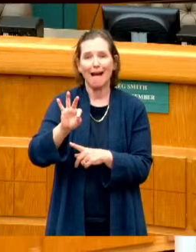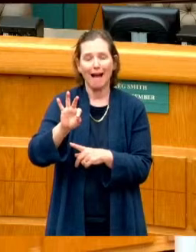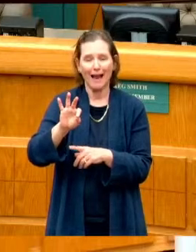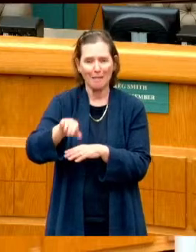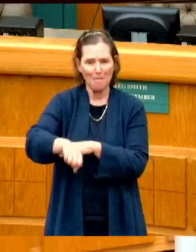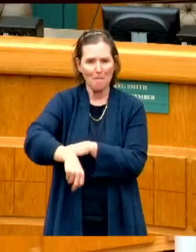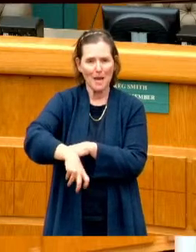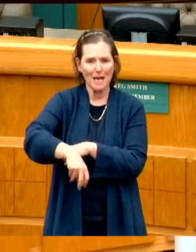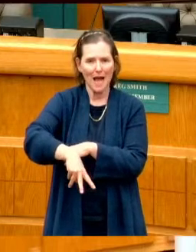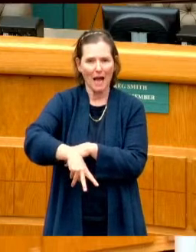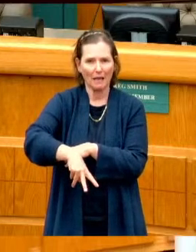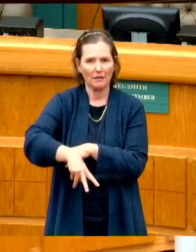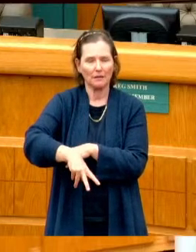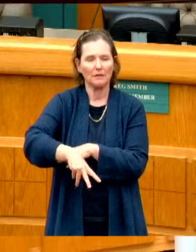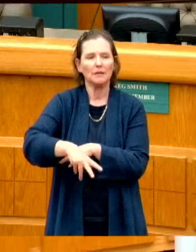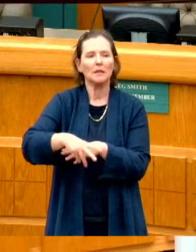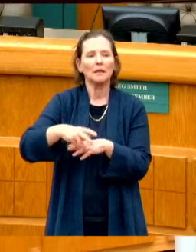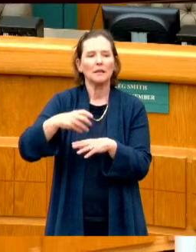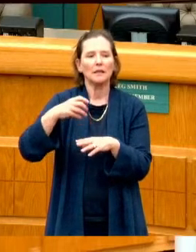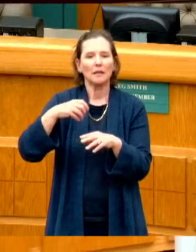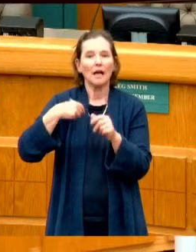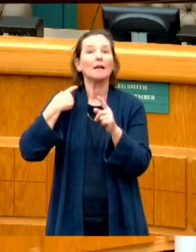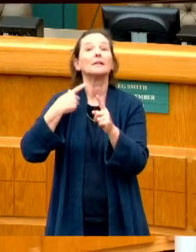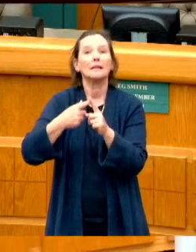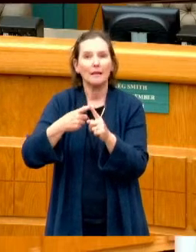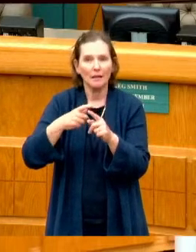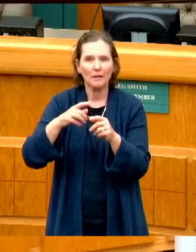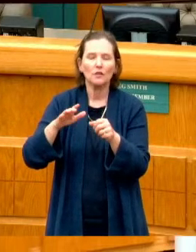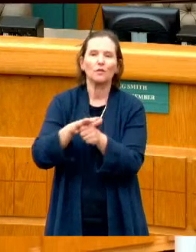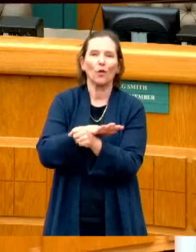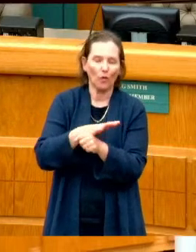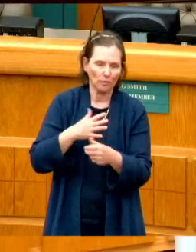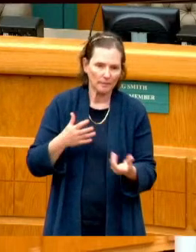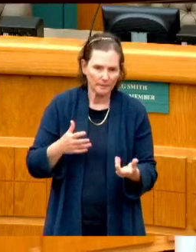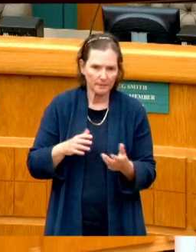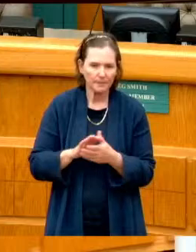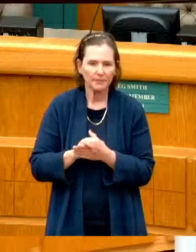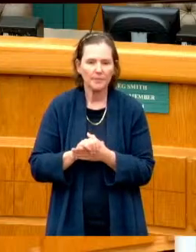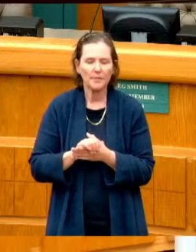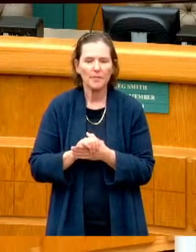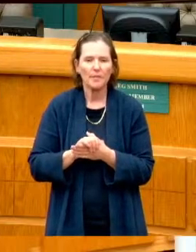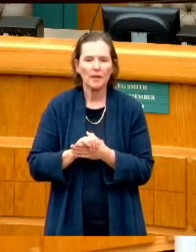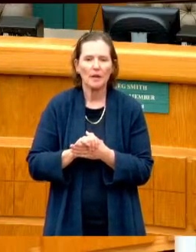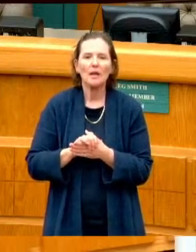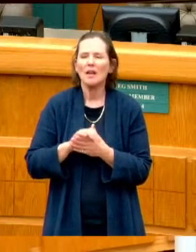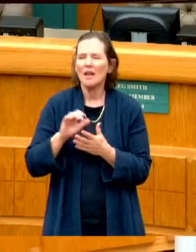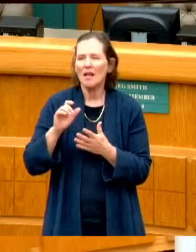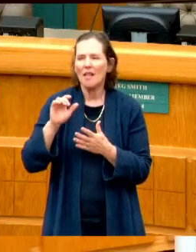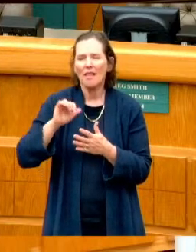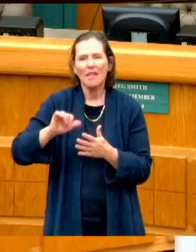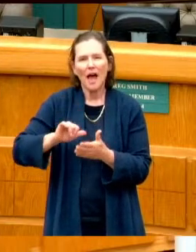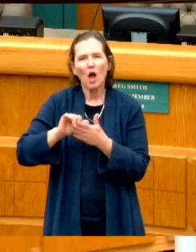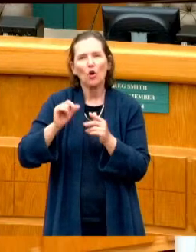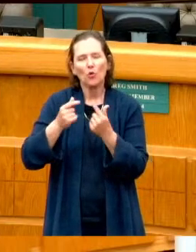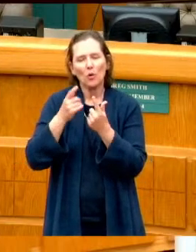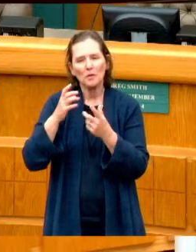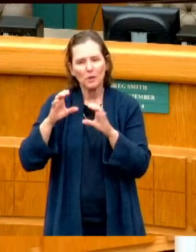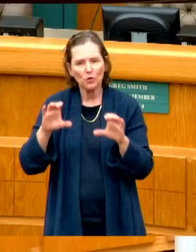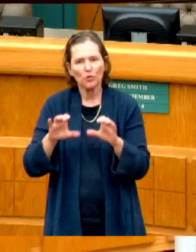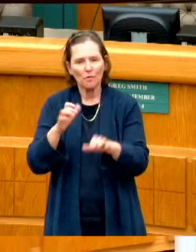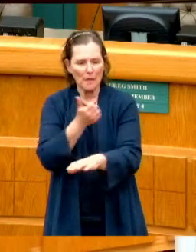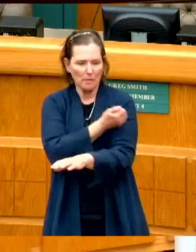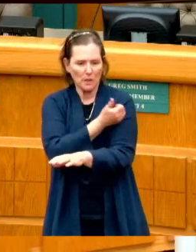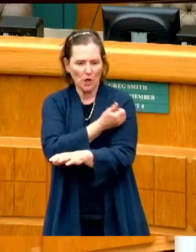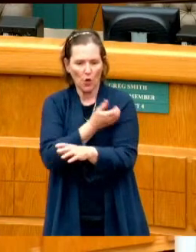has been reached. Tarrytown Pharmacy has been providing COVID-19 immunizations through traveling vaccination clinics